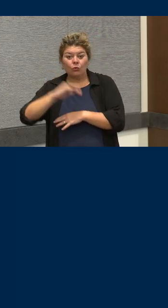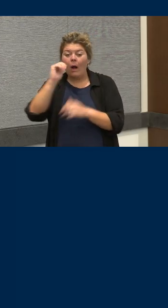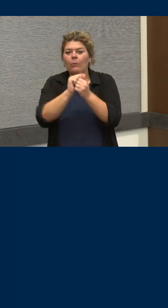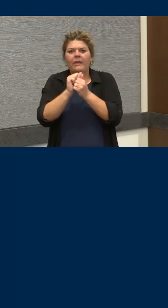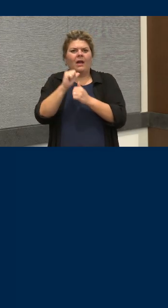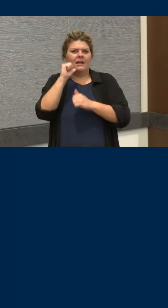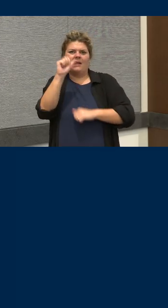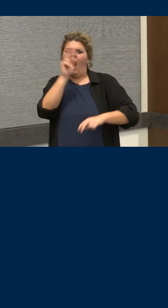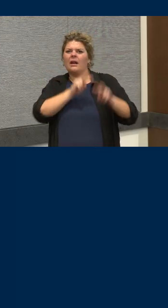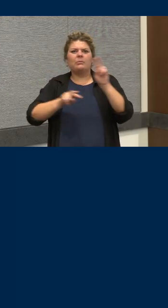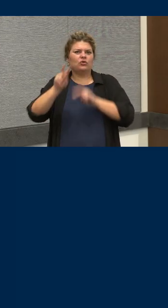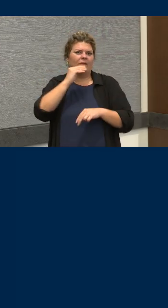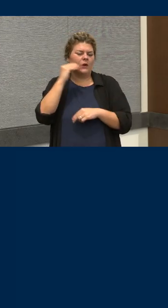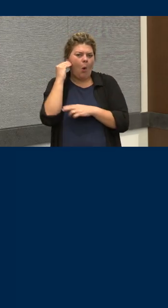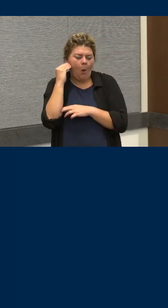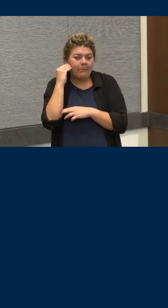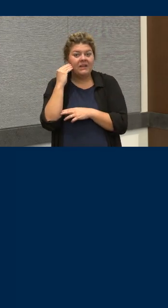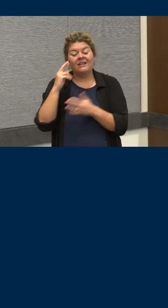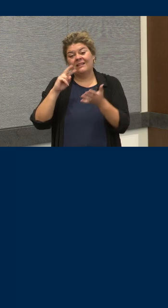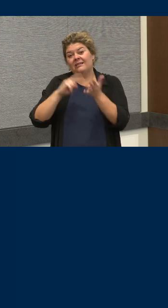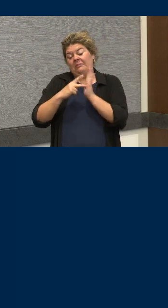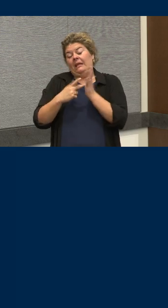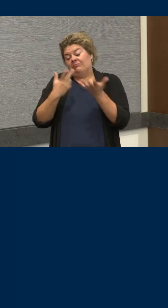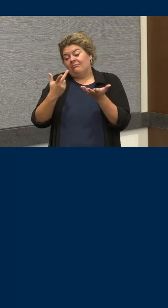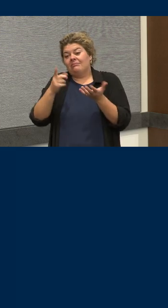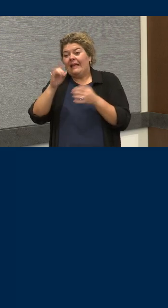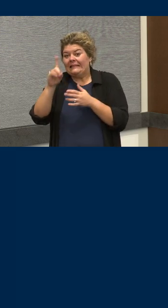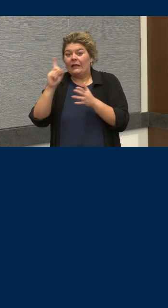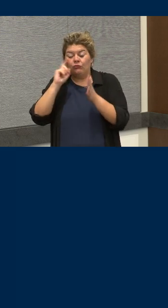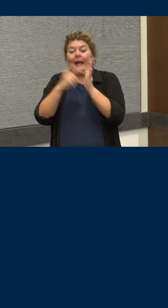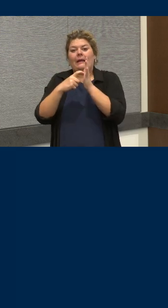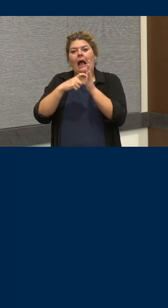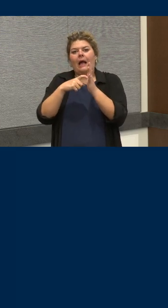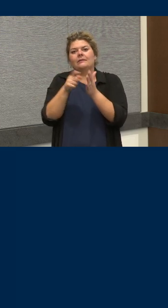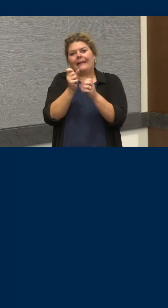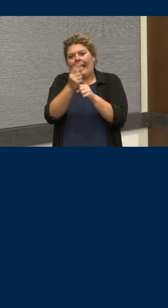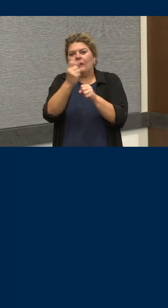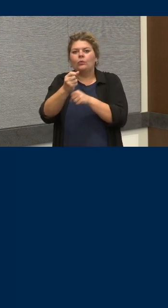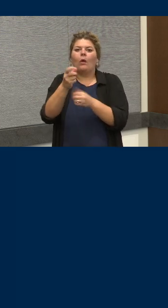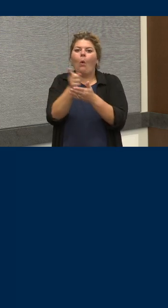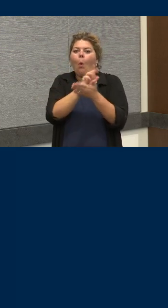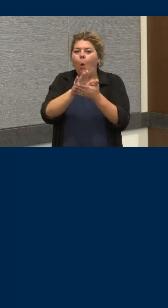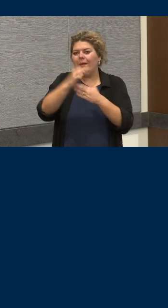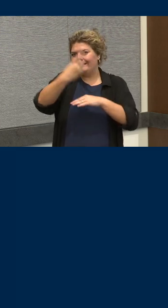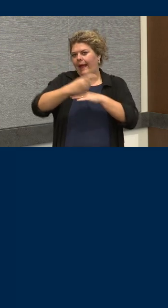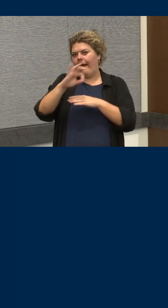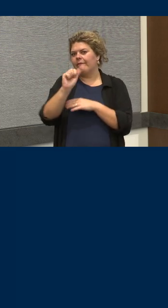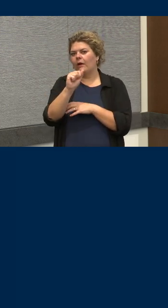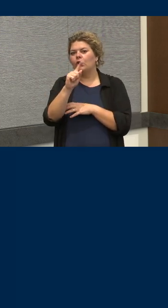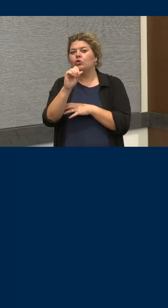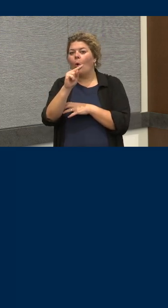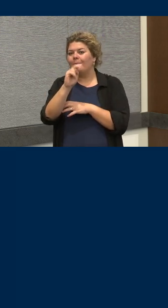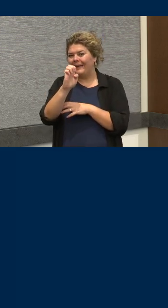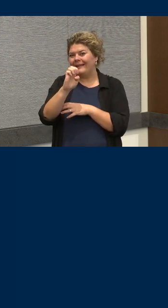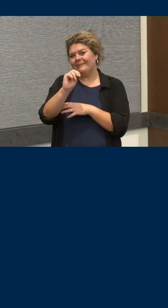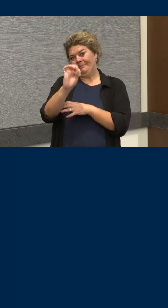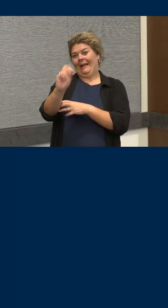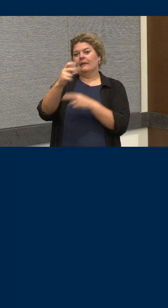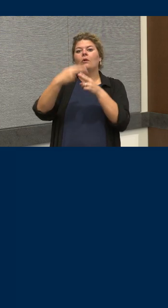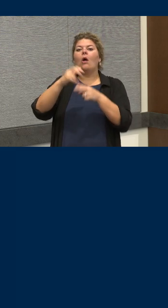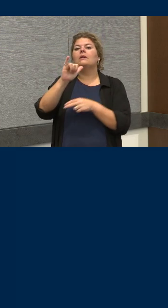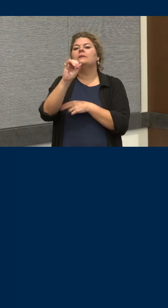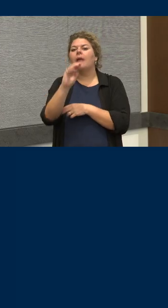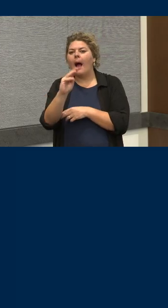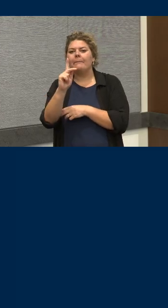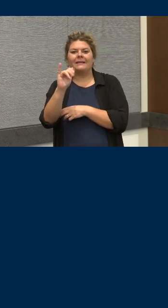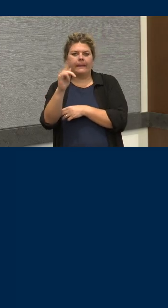non-observant home, albeit one that recognized the annual holy day of atonement, Yom Kippur. So he